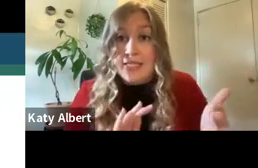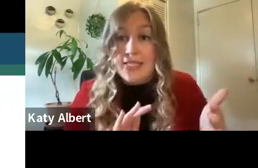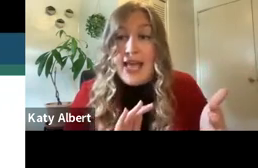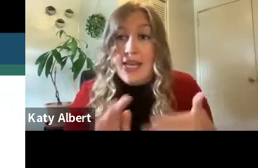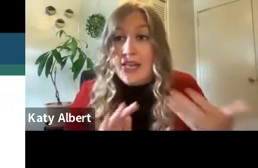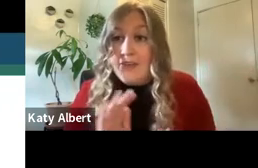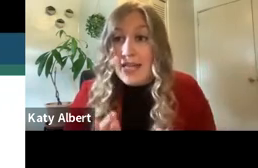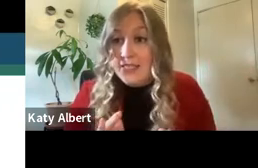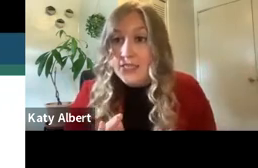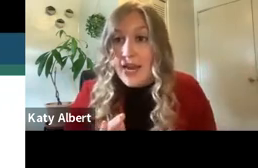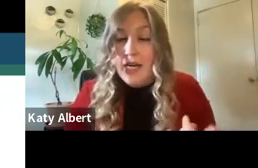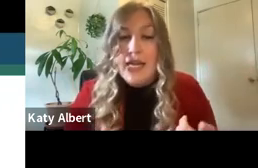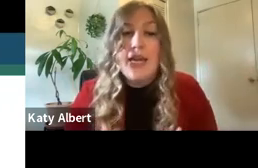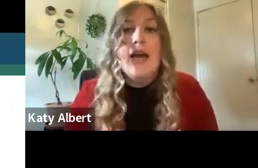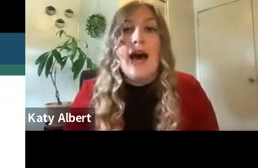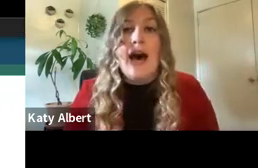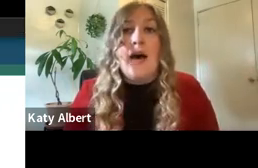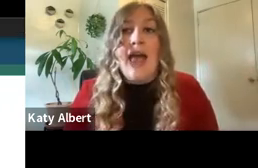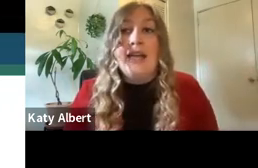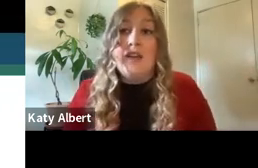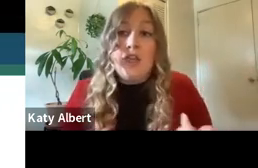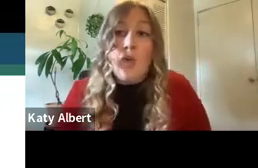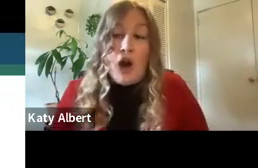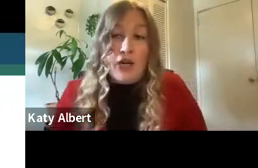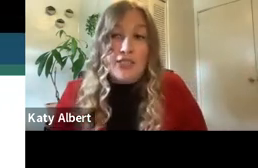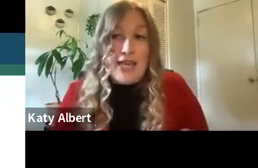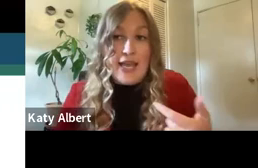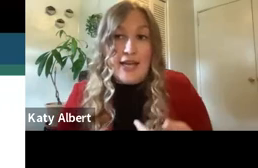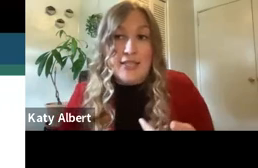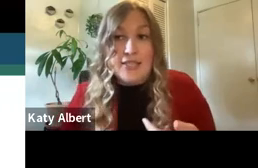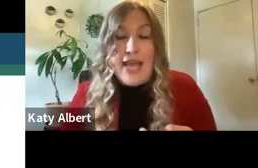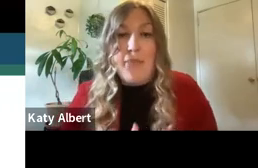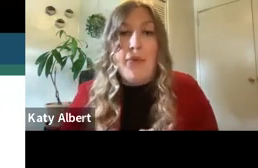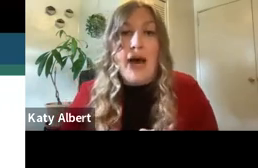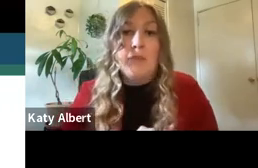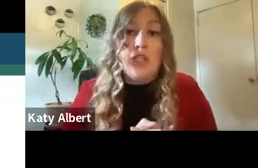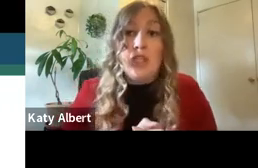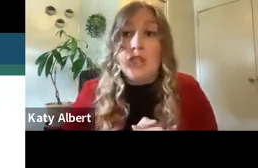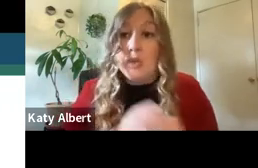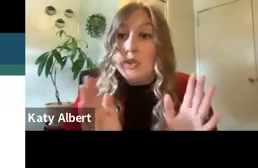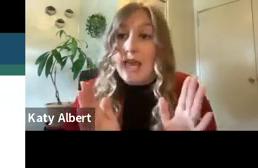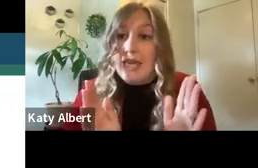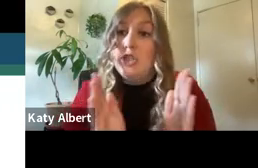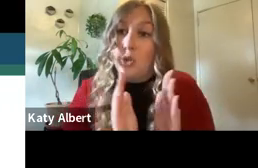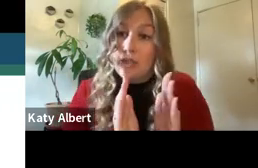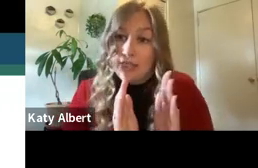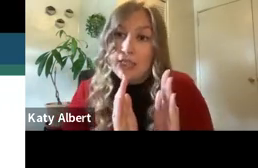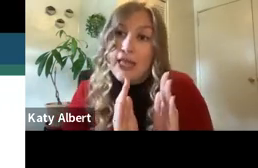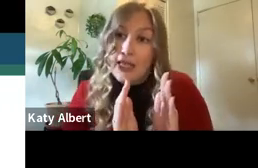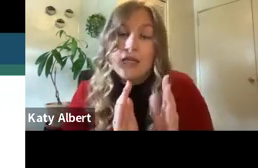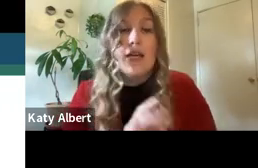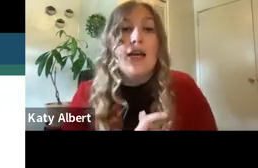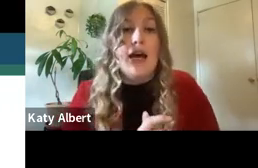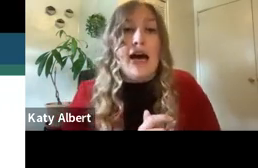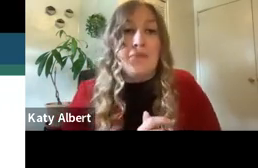copy instead, if necessary. And if you are taking a step to use a shortened